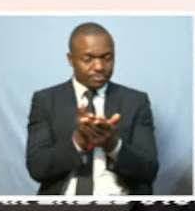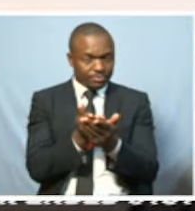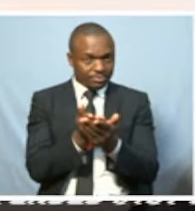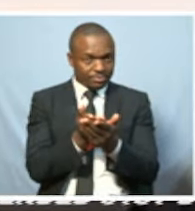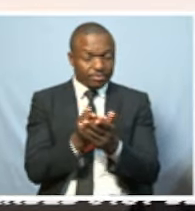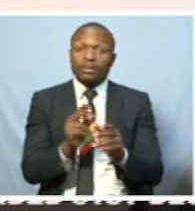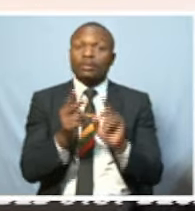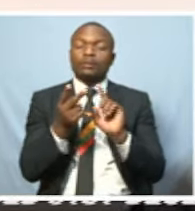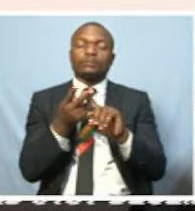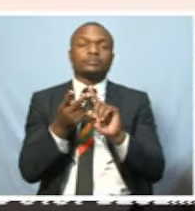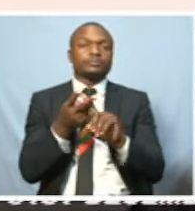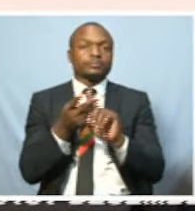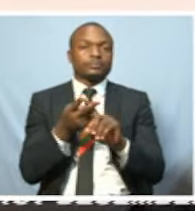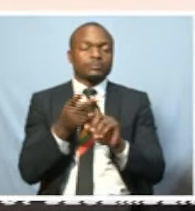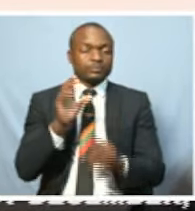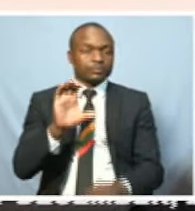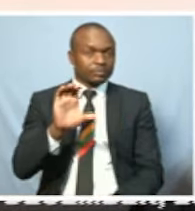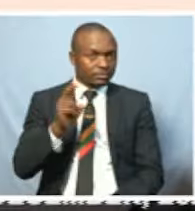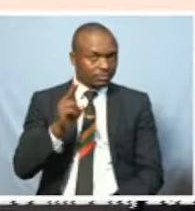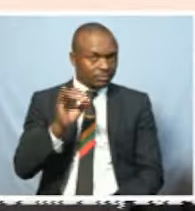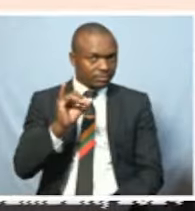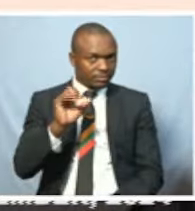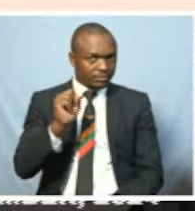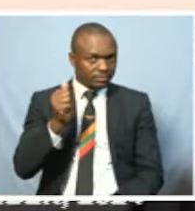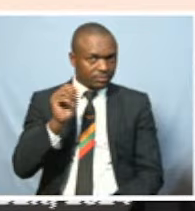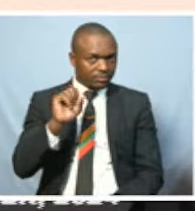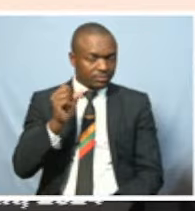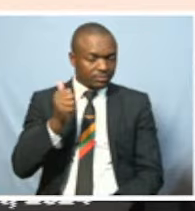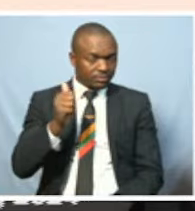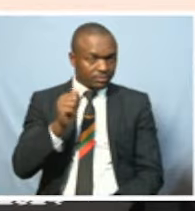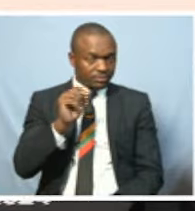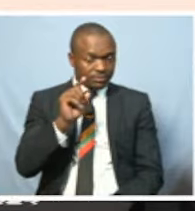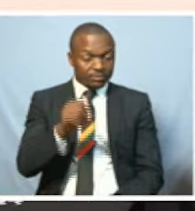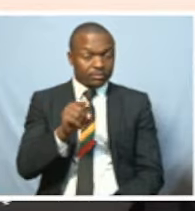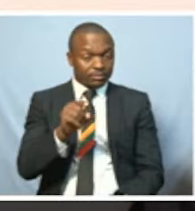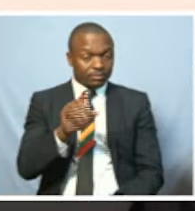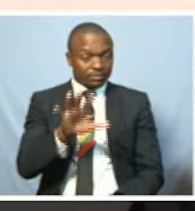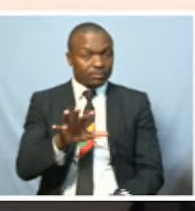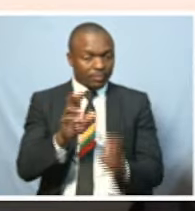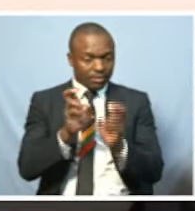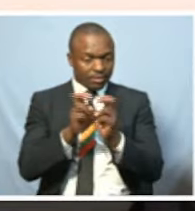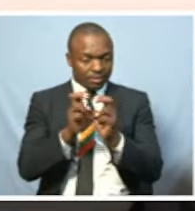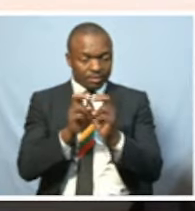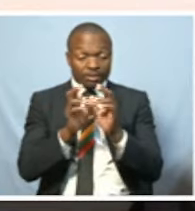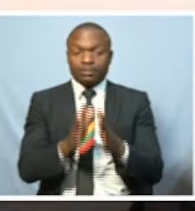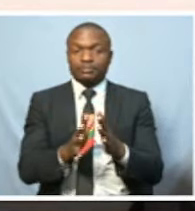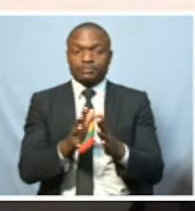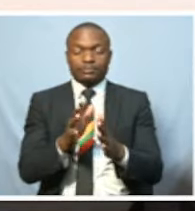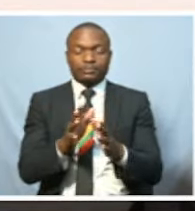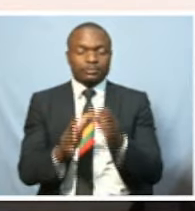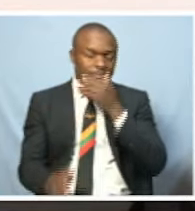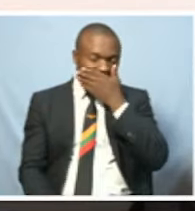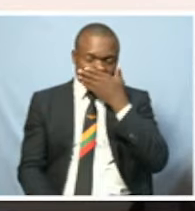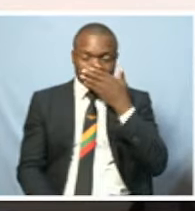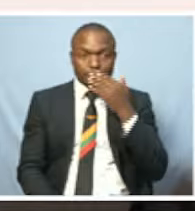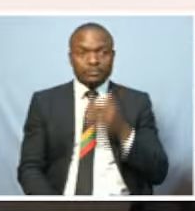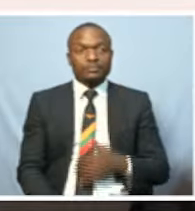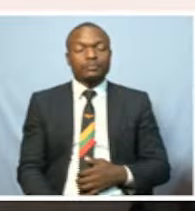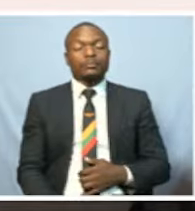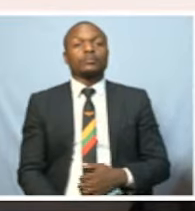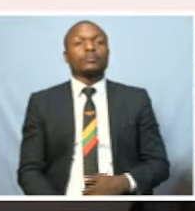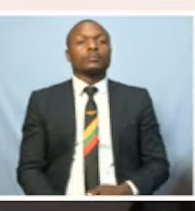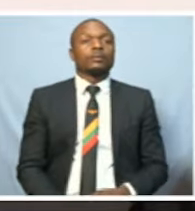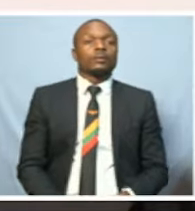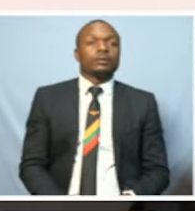second Stambuli-Chisasa Road, there's a contractor on site who is working on this project. So the benefit has